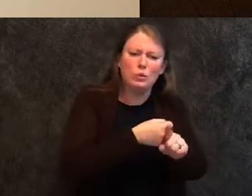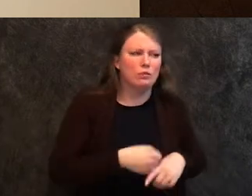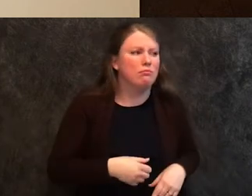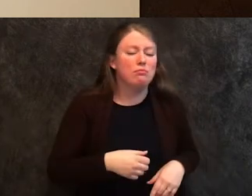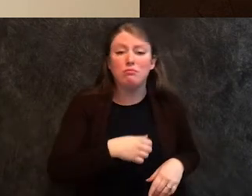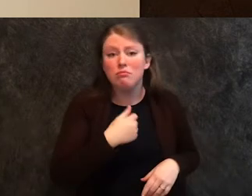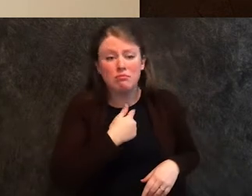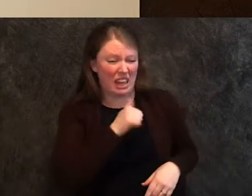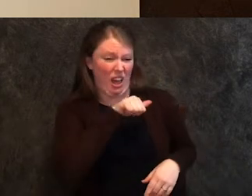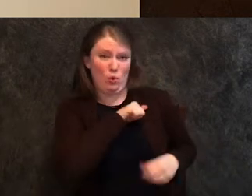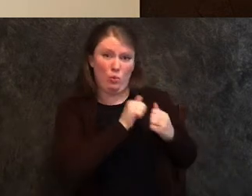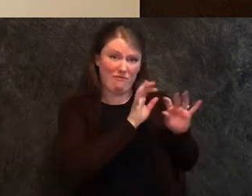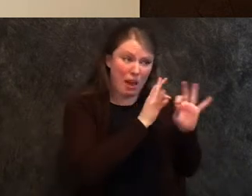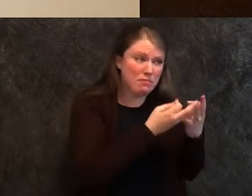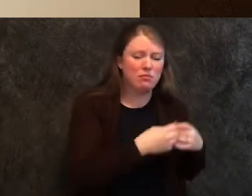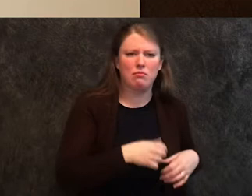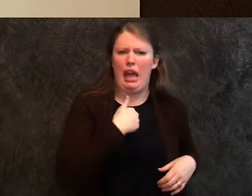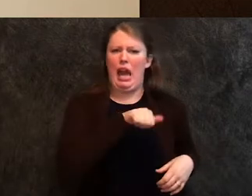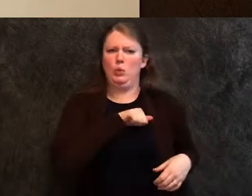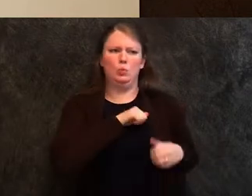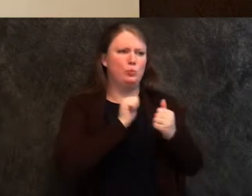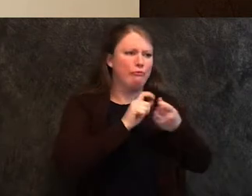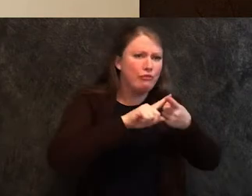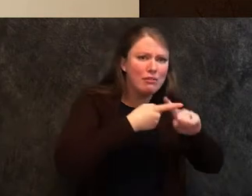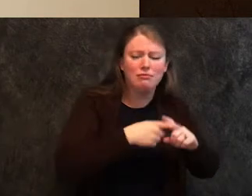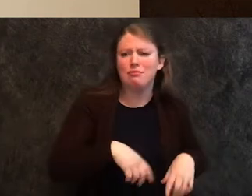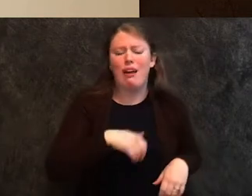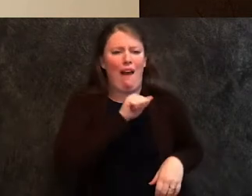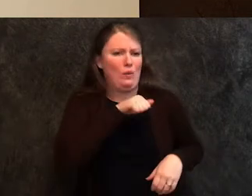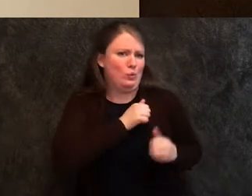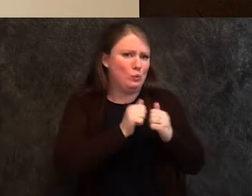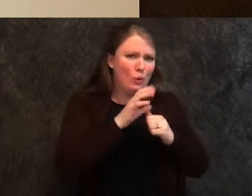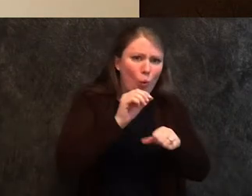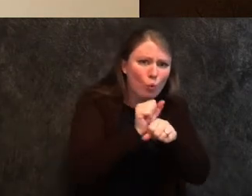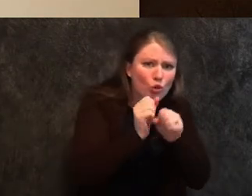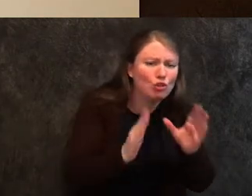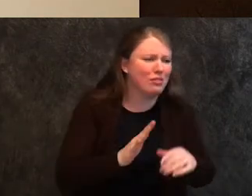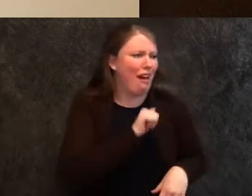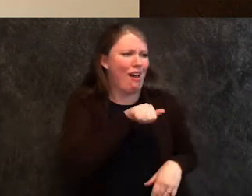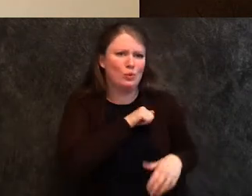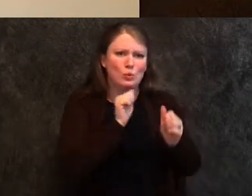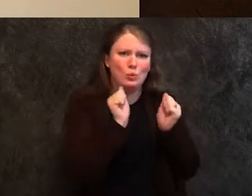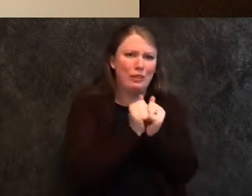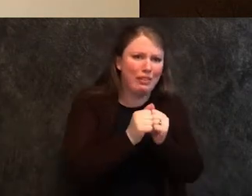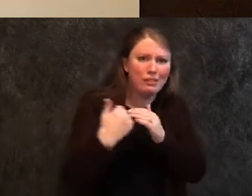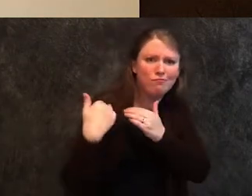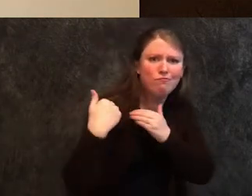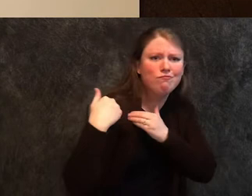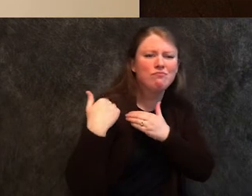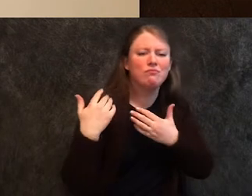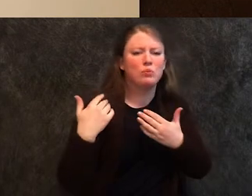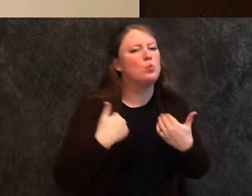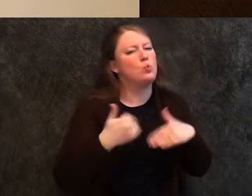my attitude towards my studies? What's my attitude towards my colleagues, the things that are around? What's my attitude going to be? Positive or negative is going to